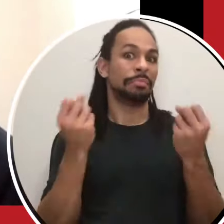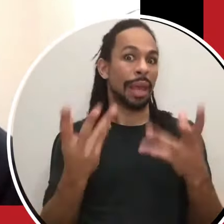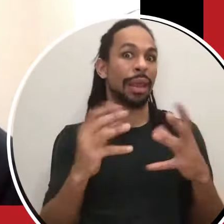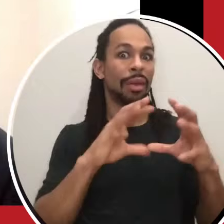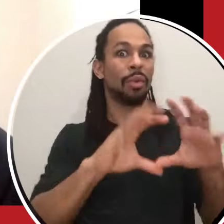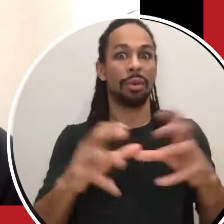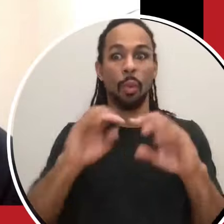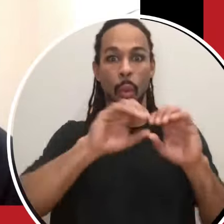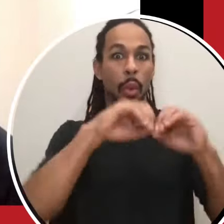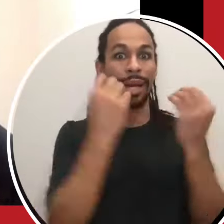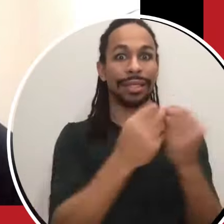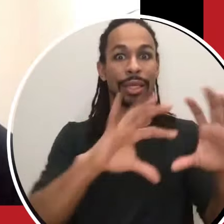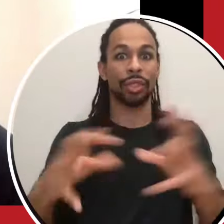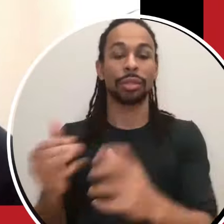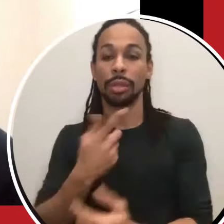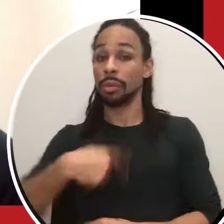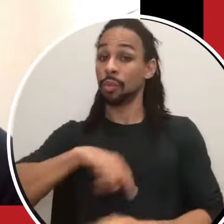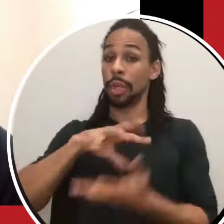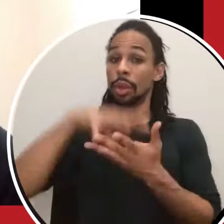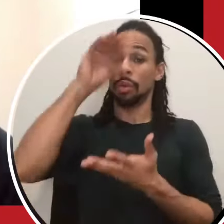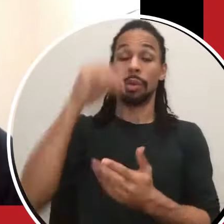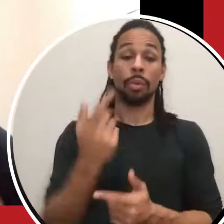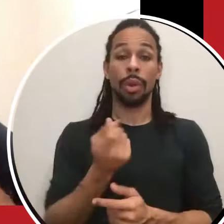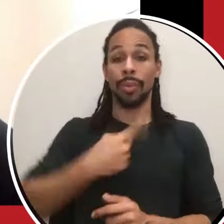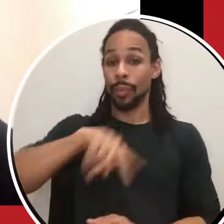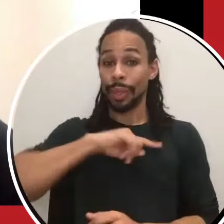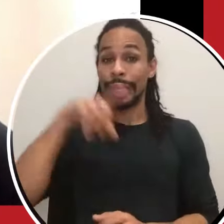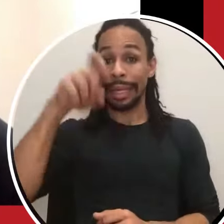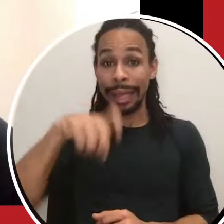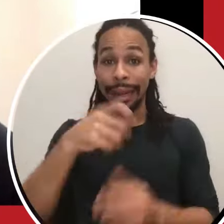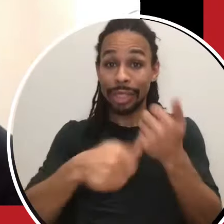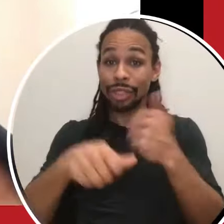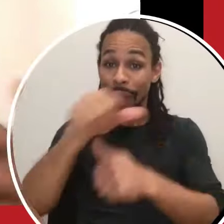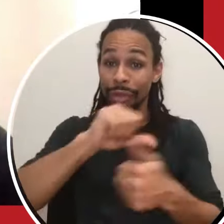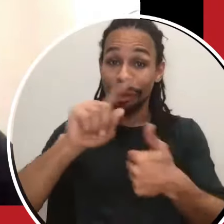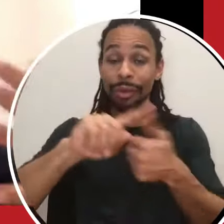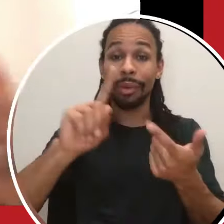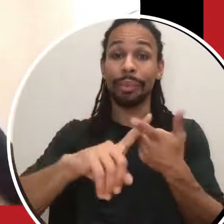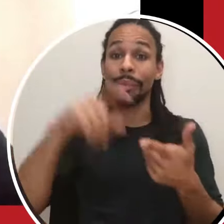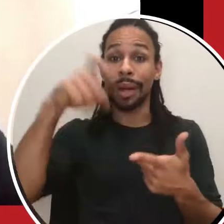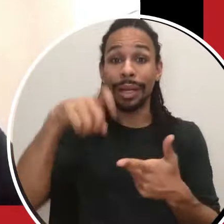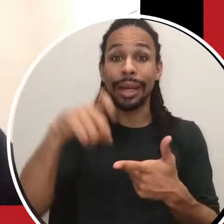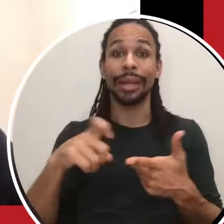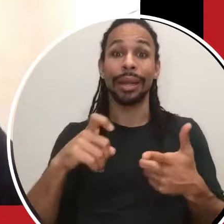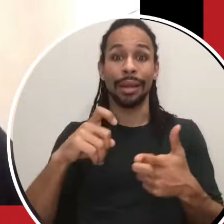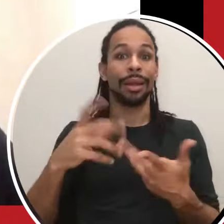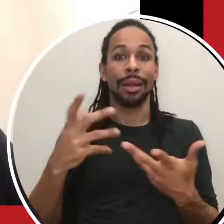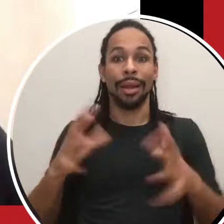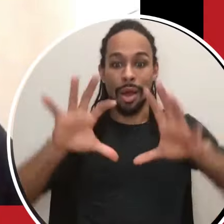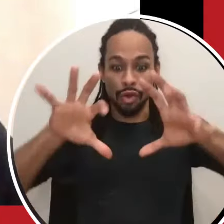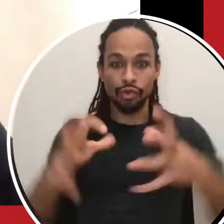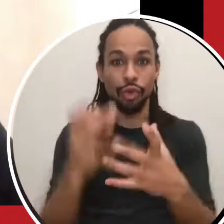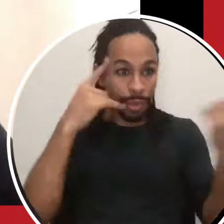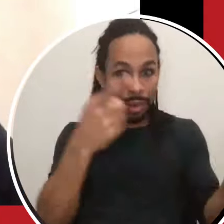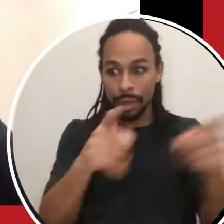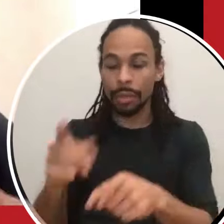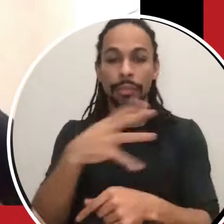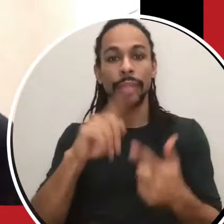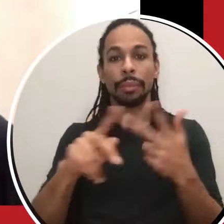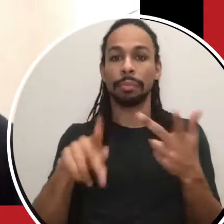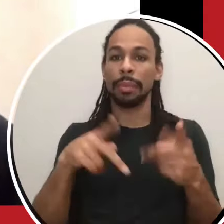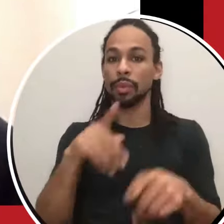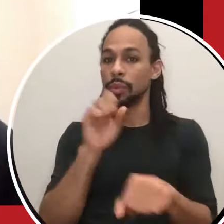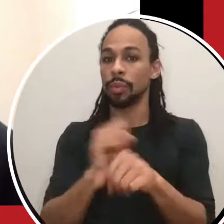other. We needed a party, we needed social movements, and we needed those folks to be working together at the intersection of our